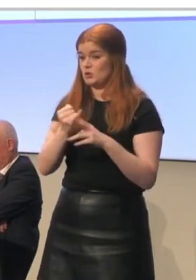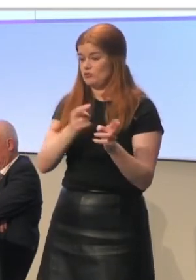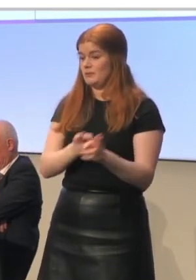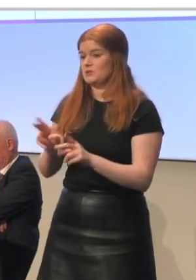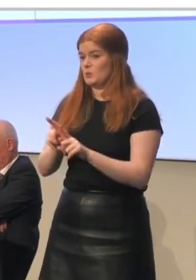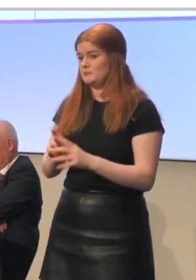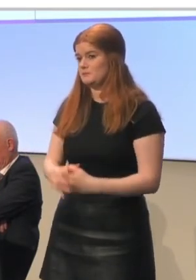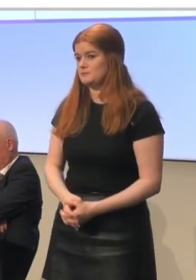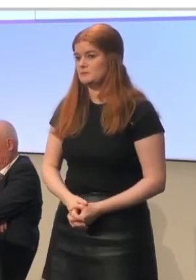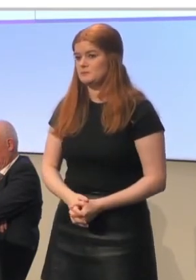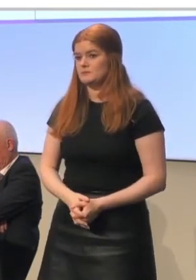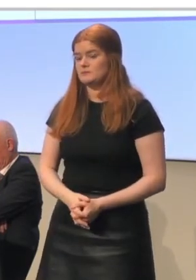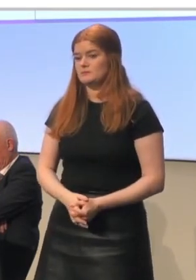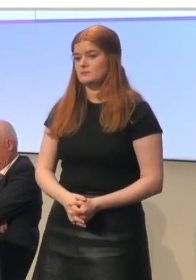well.